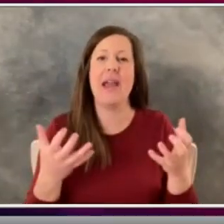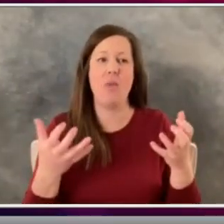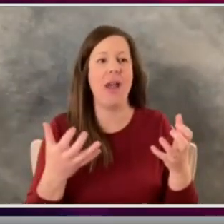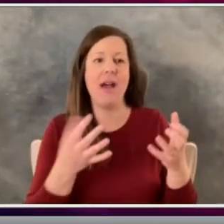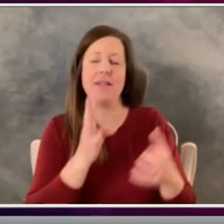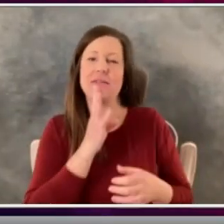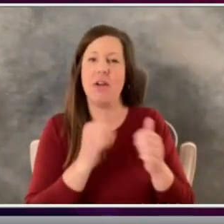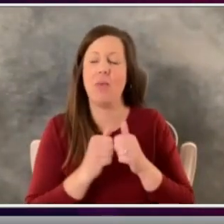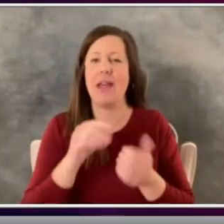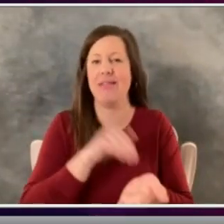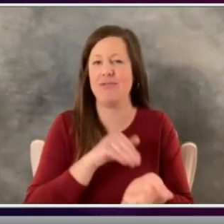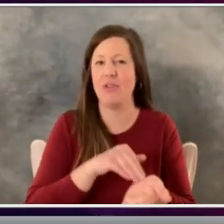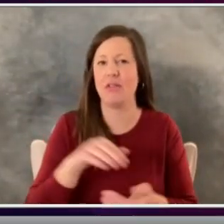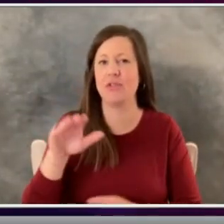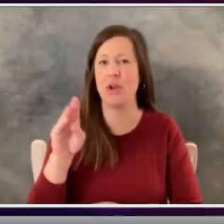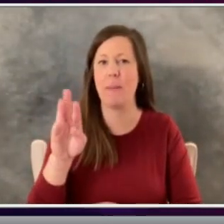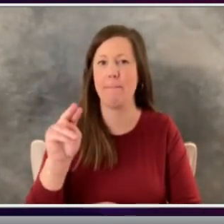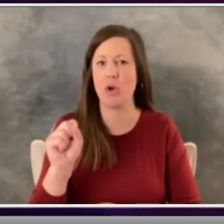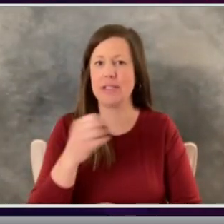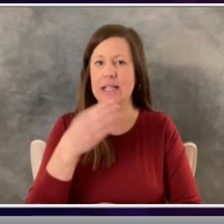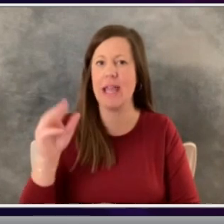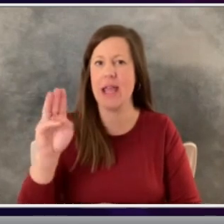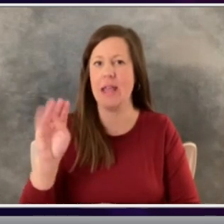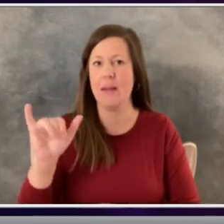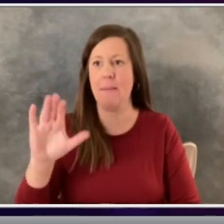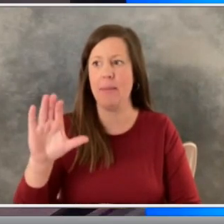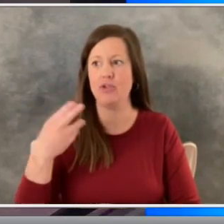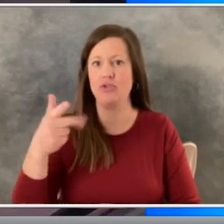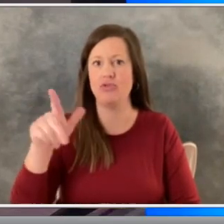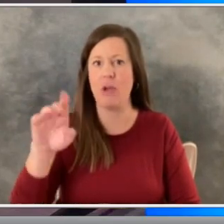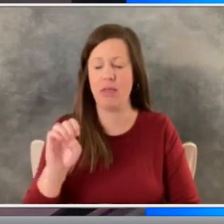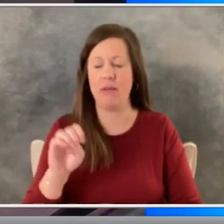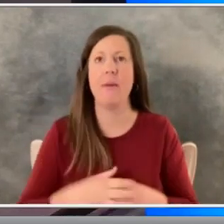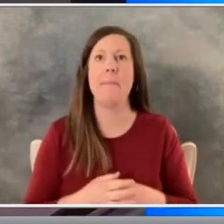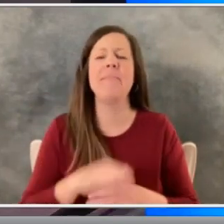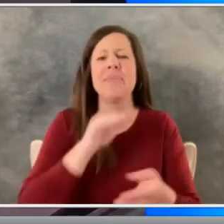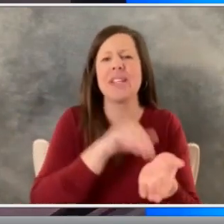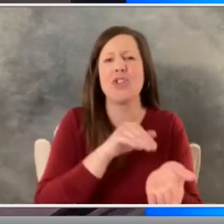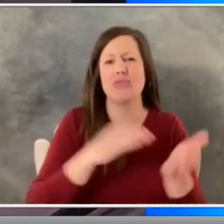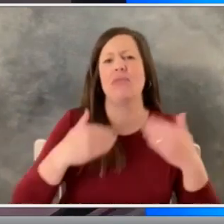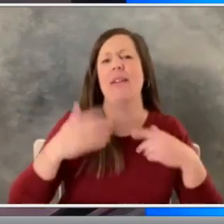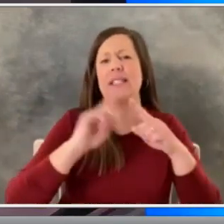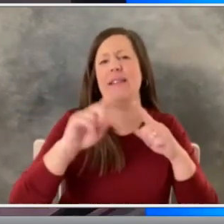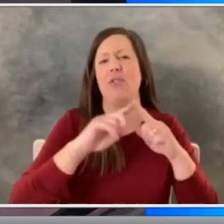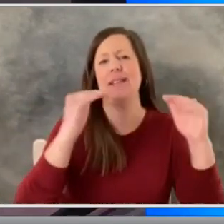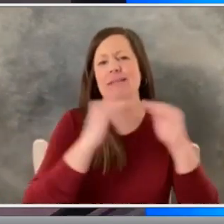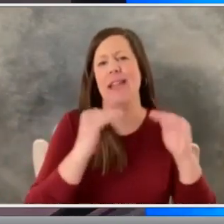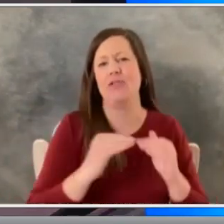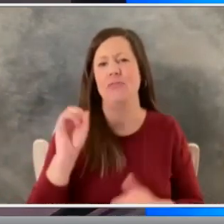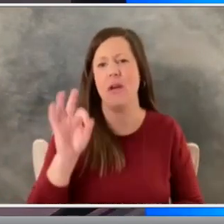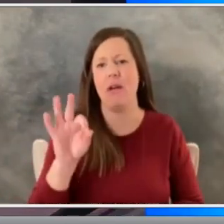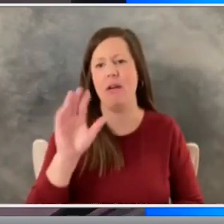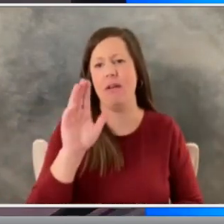Michelle to this discussion because, Dr. Burns, I'll start with you. There are stages of Alzheimer's disease, and I remember